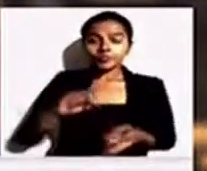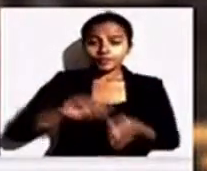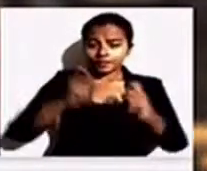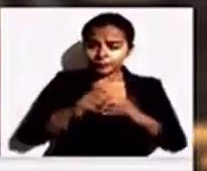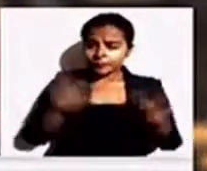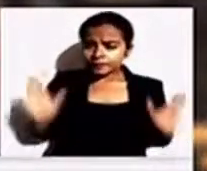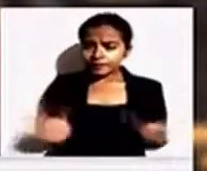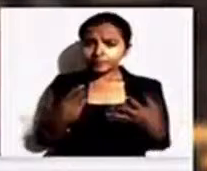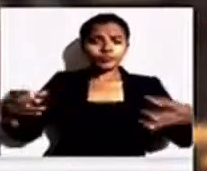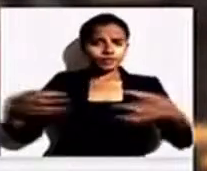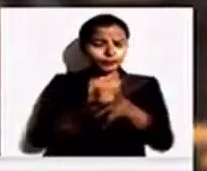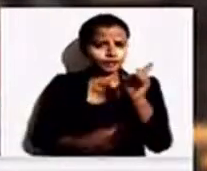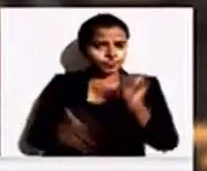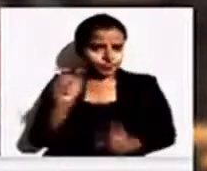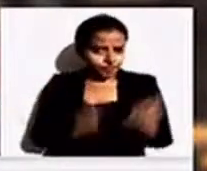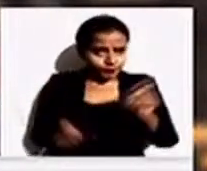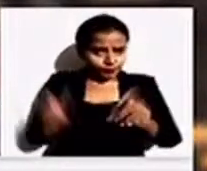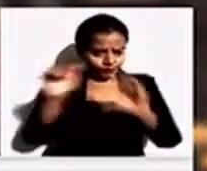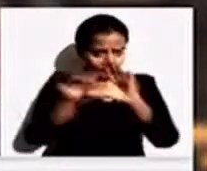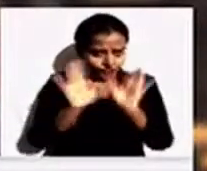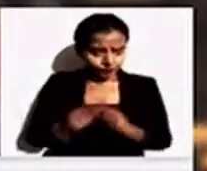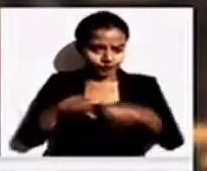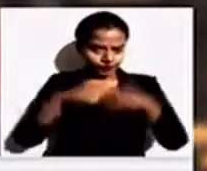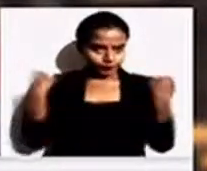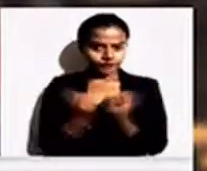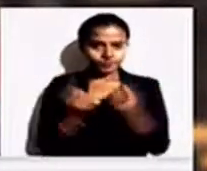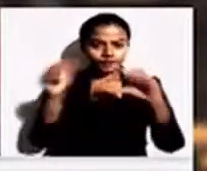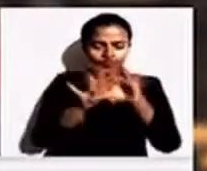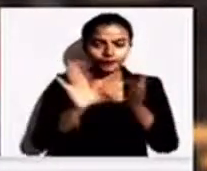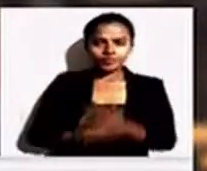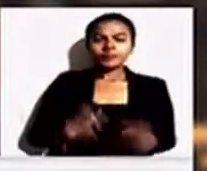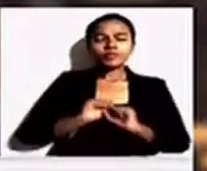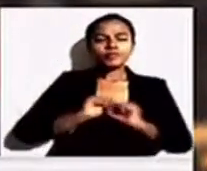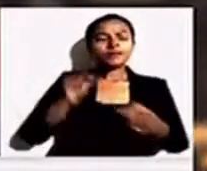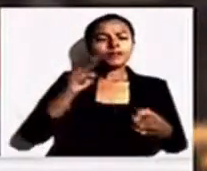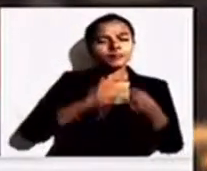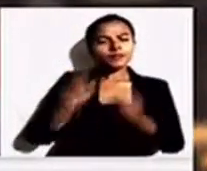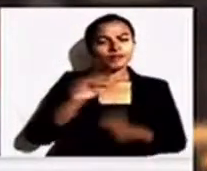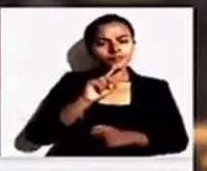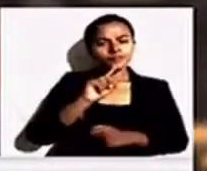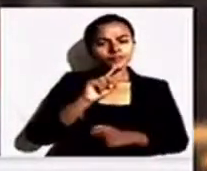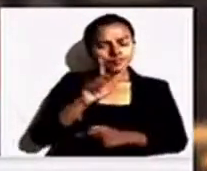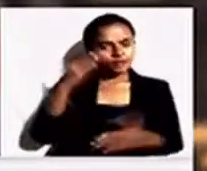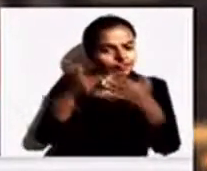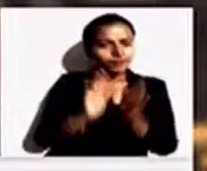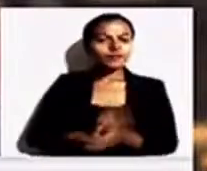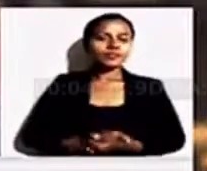indigenous community raised objections against these activities.